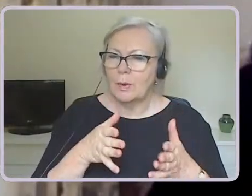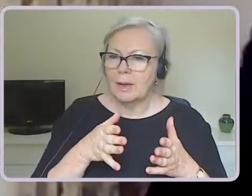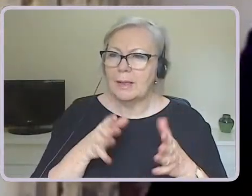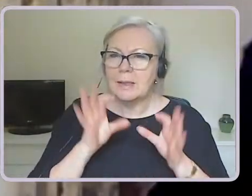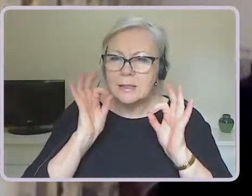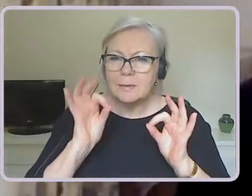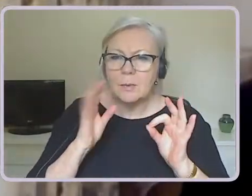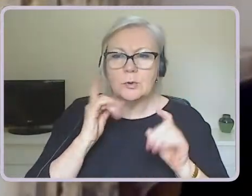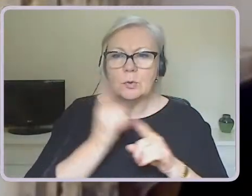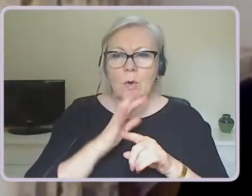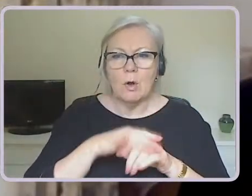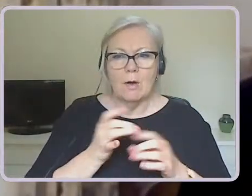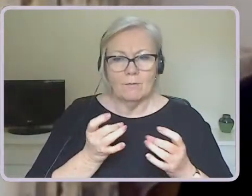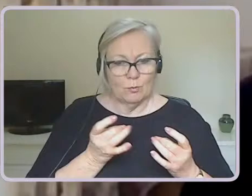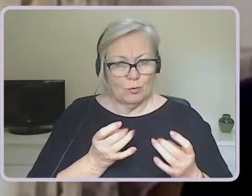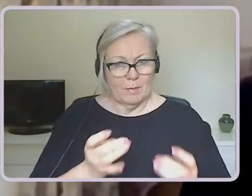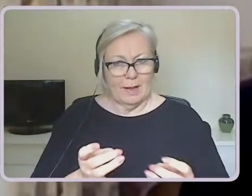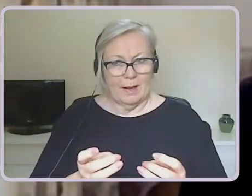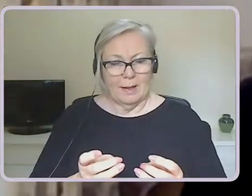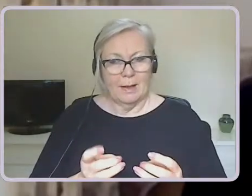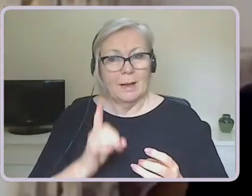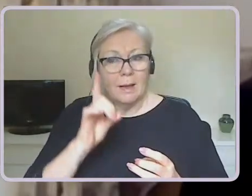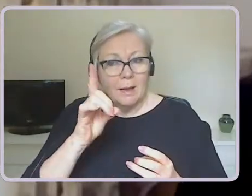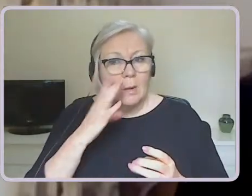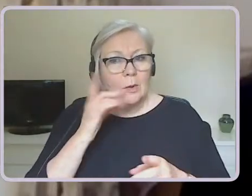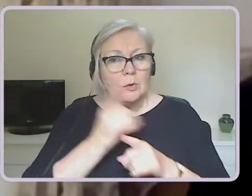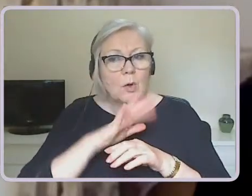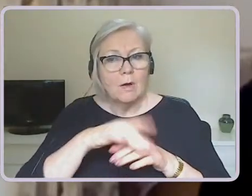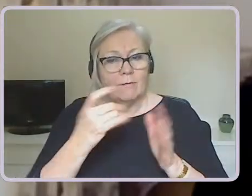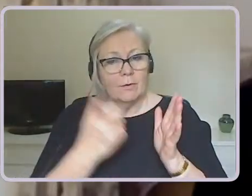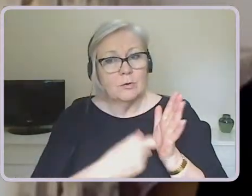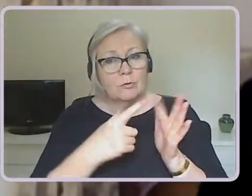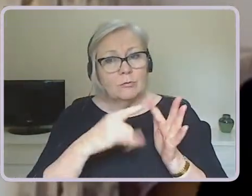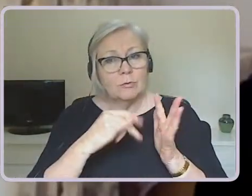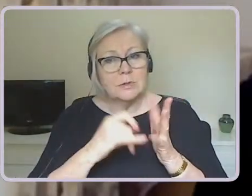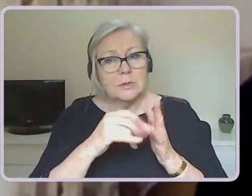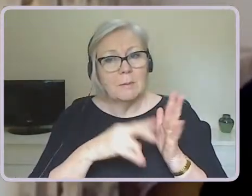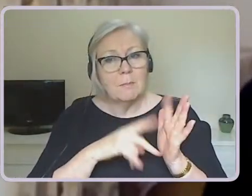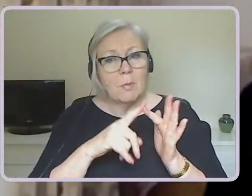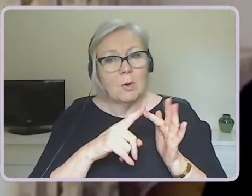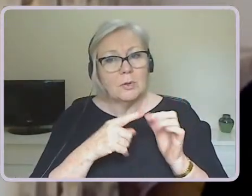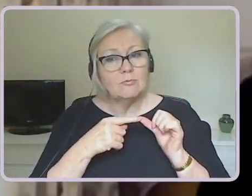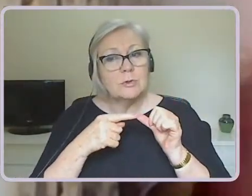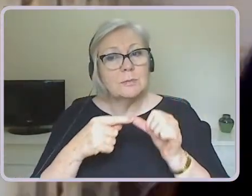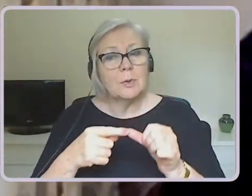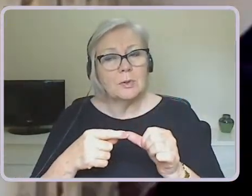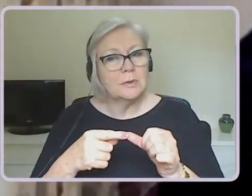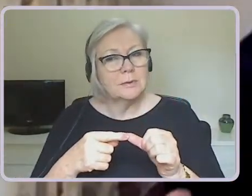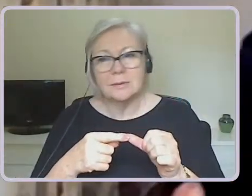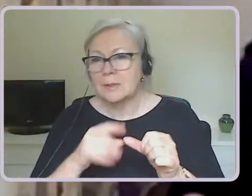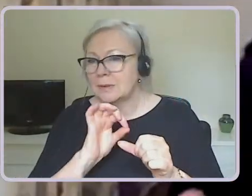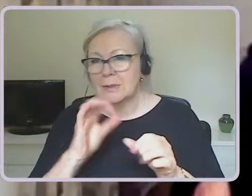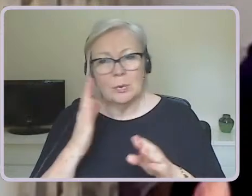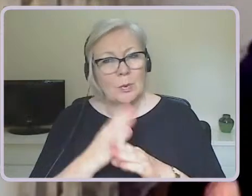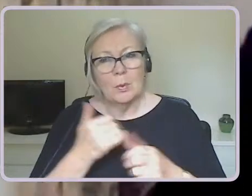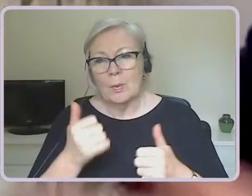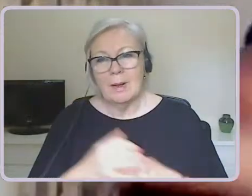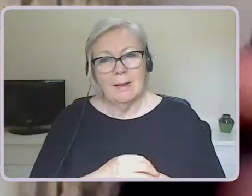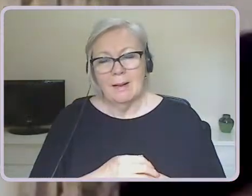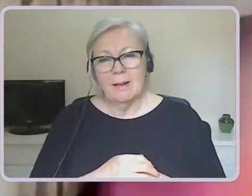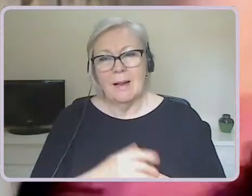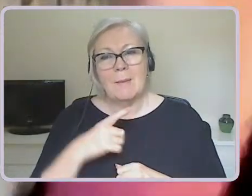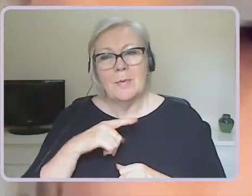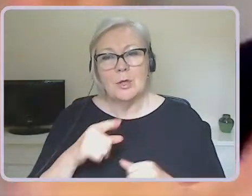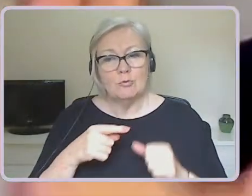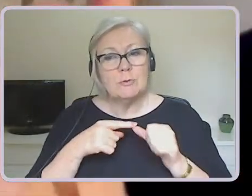to response, that doesn't work so well. That's where we're just telling you what to do. So I